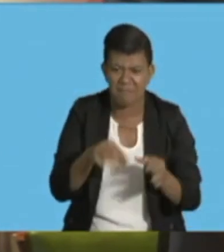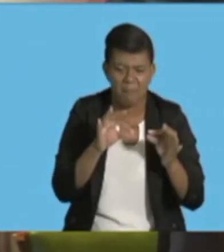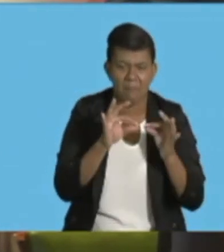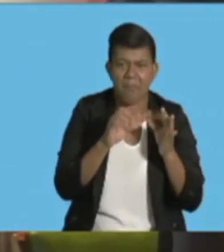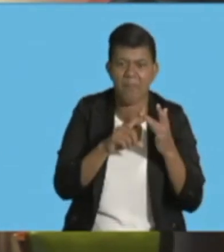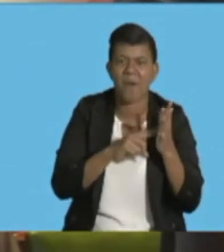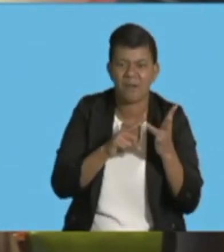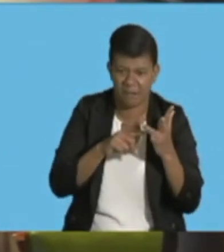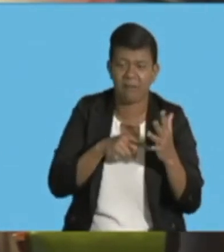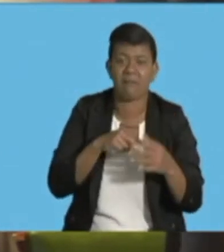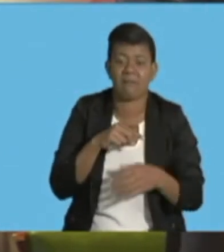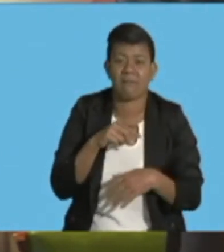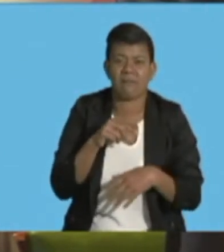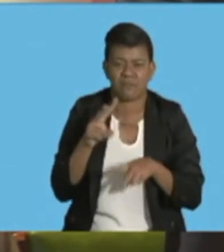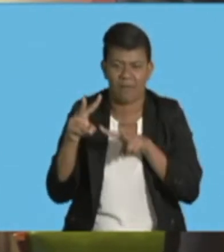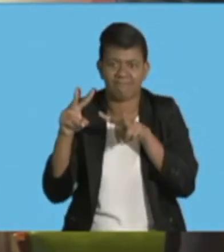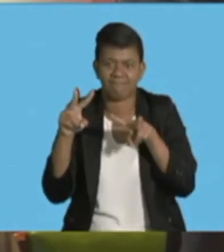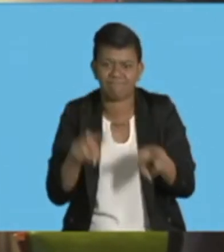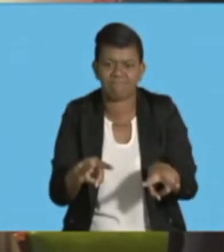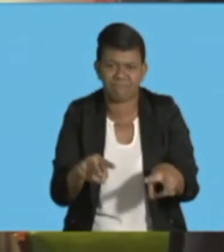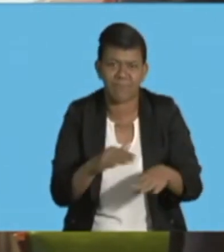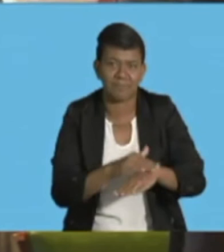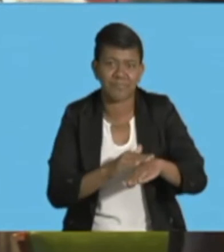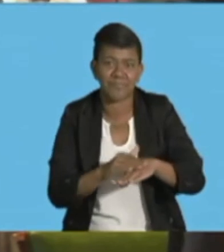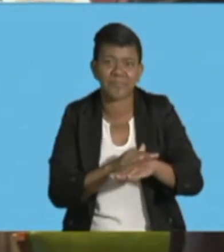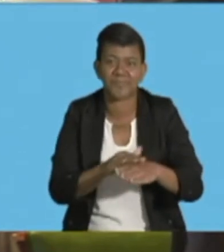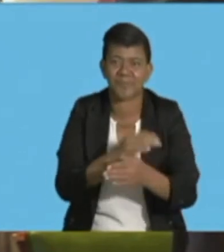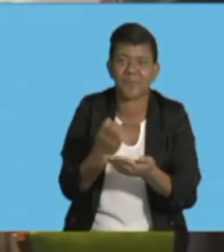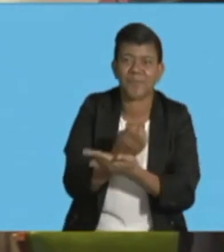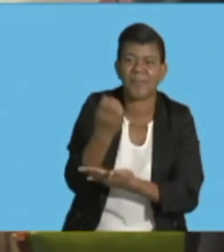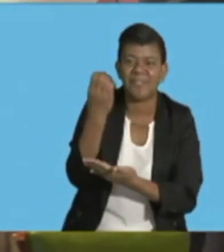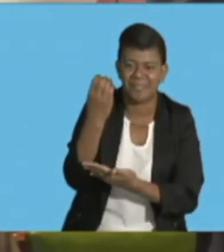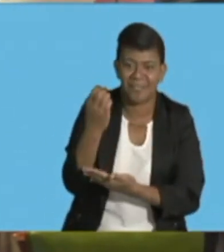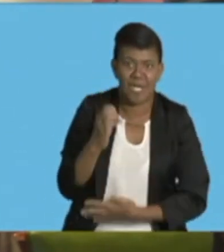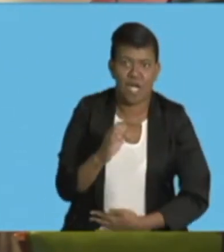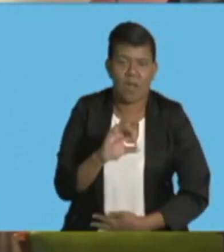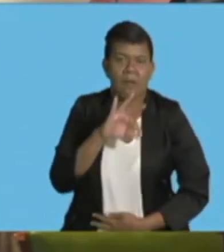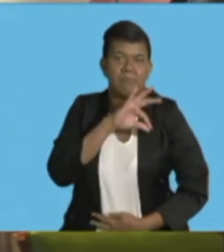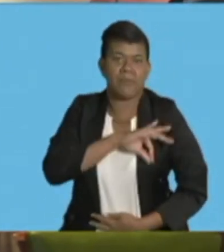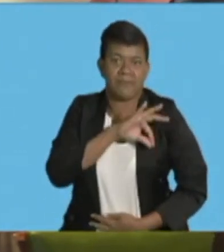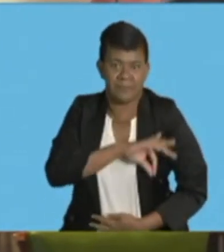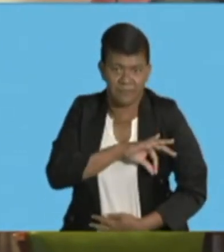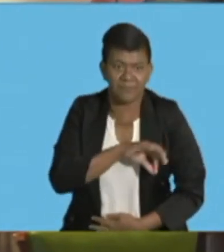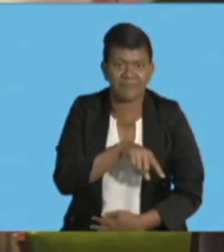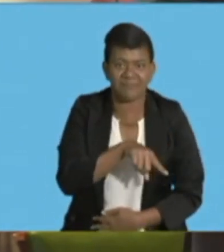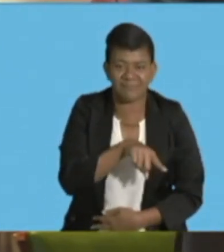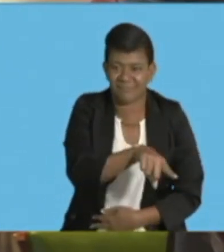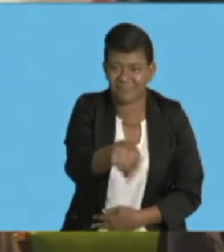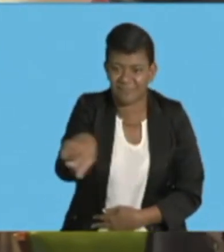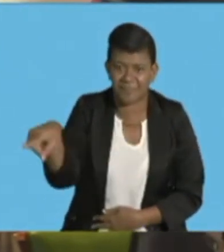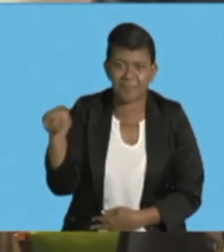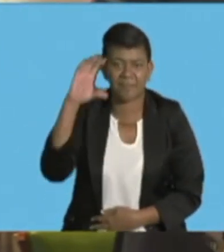financing in the blue economy space is not only beneficial in terms of creating sustainable livelihoods, but also